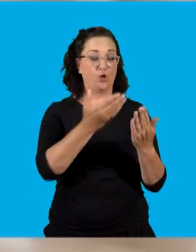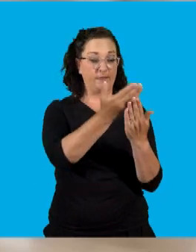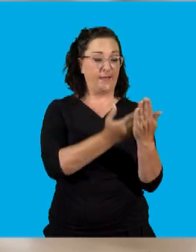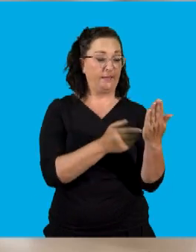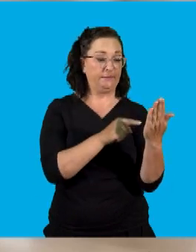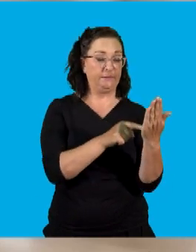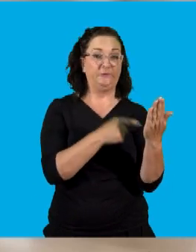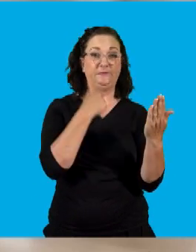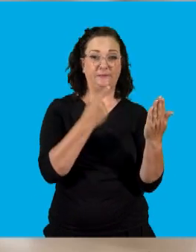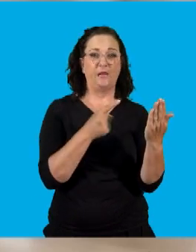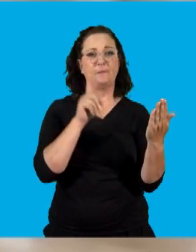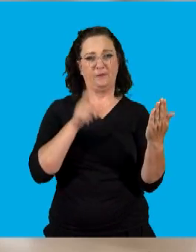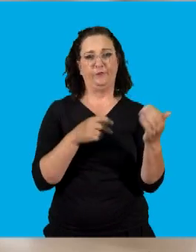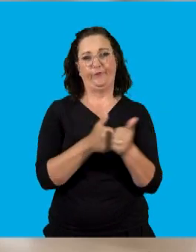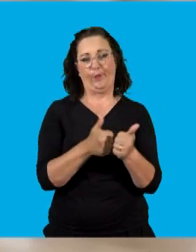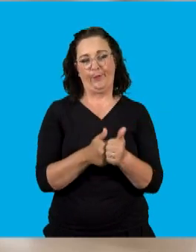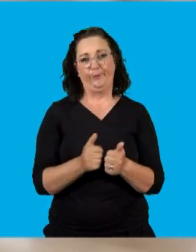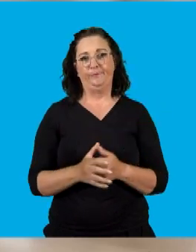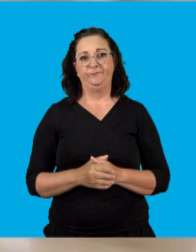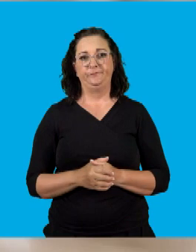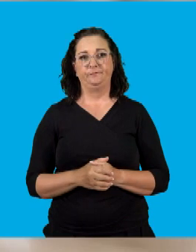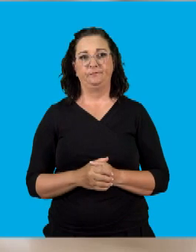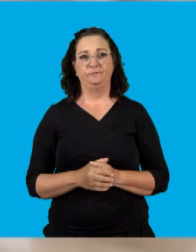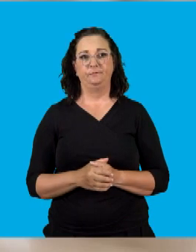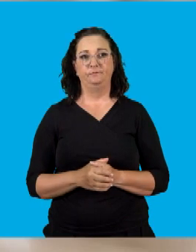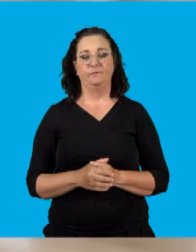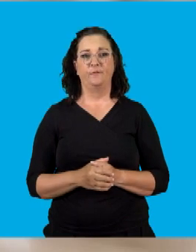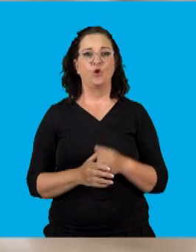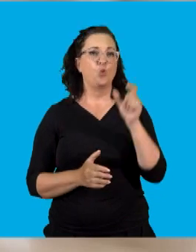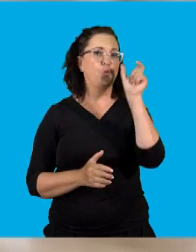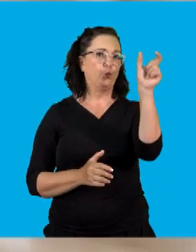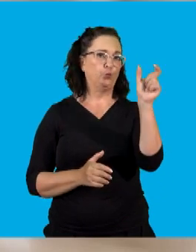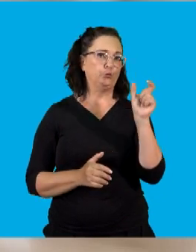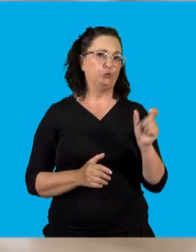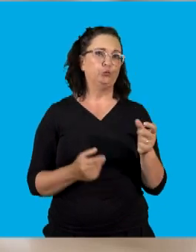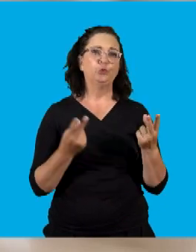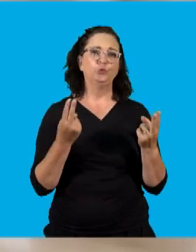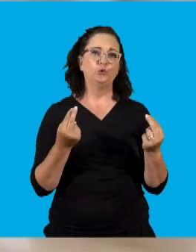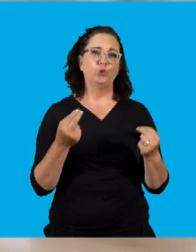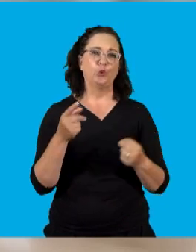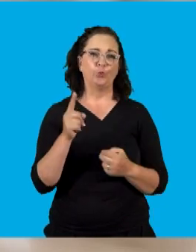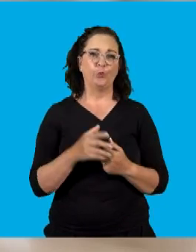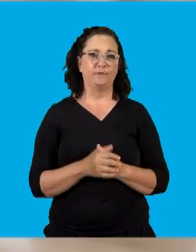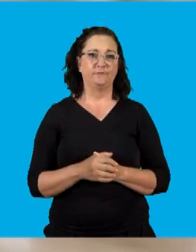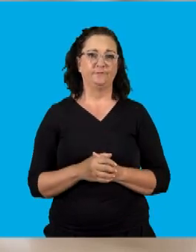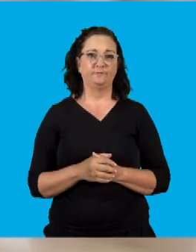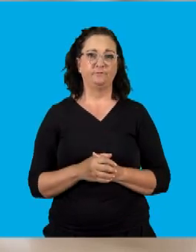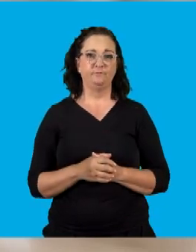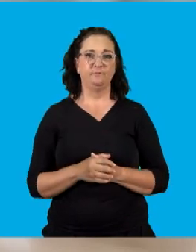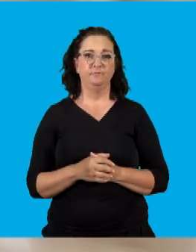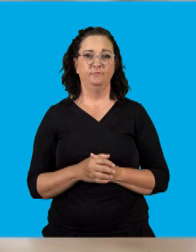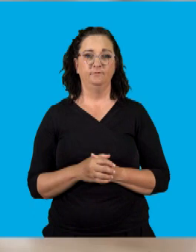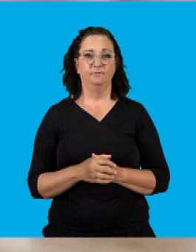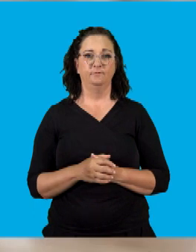agreement is stipulated. Now, let's look at the new words and language. So these are the words that